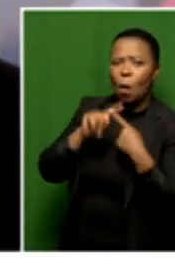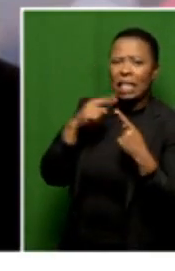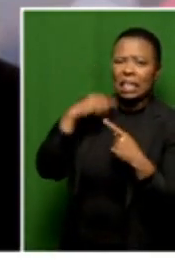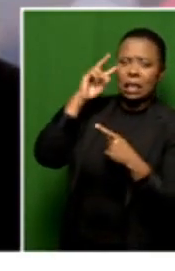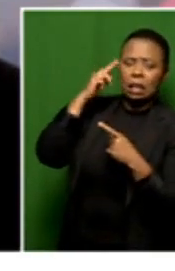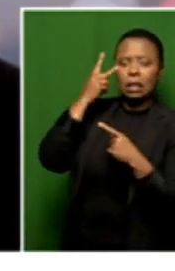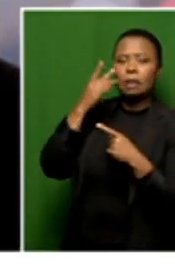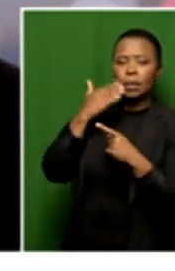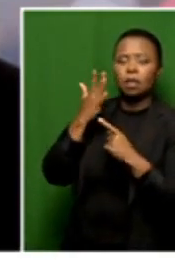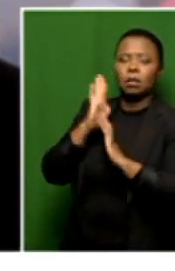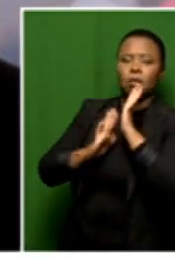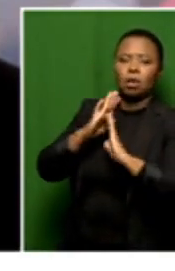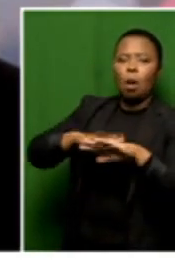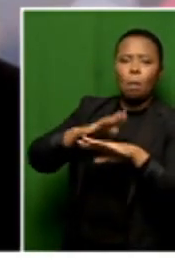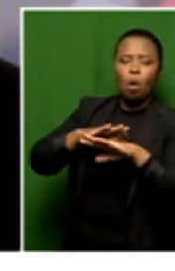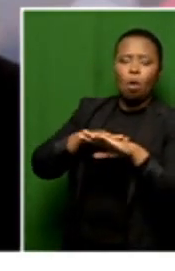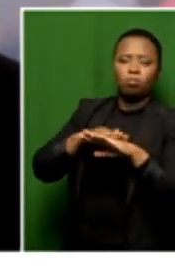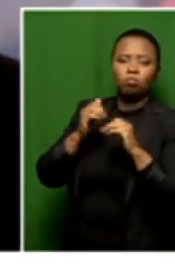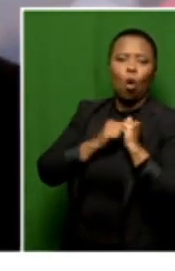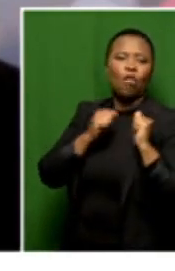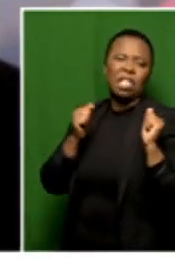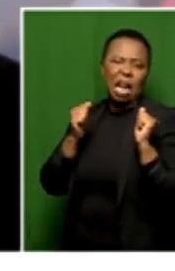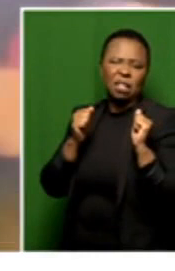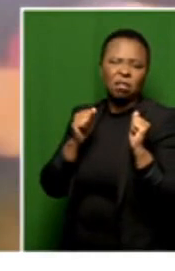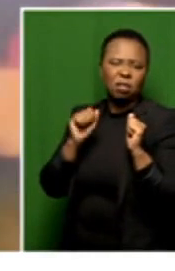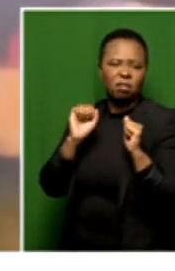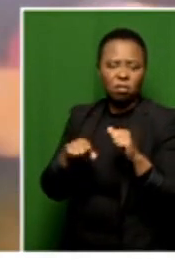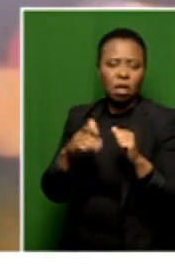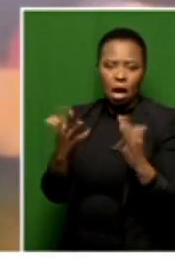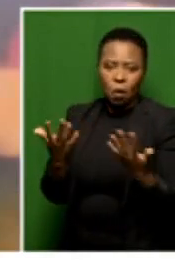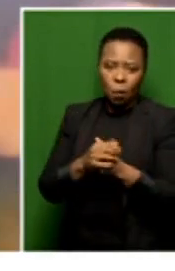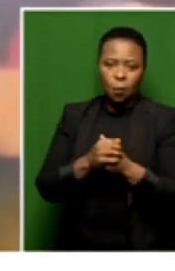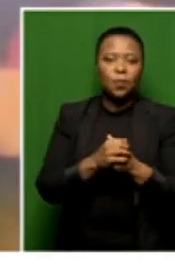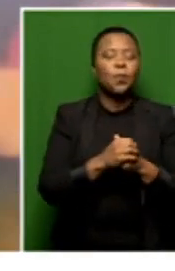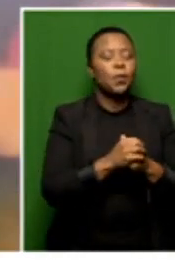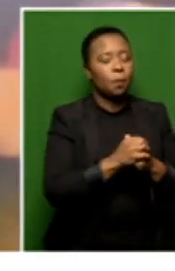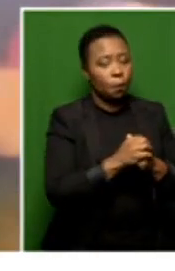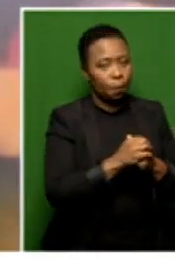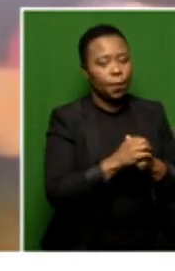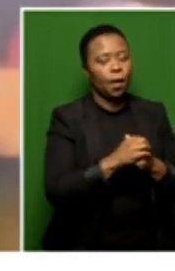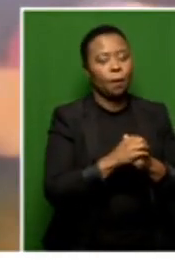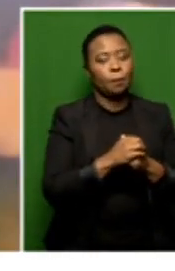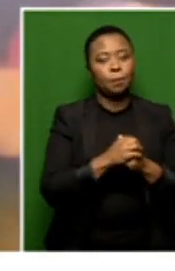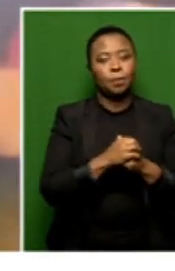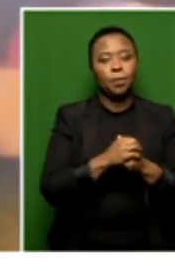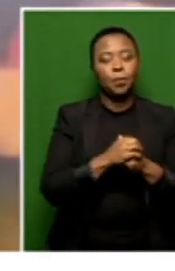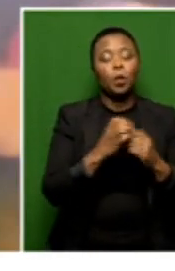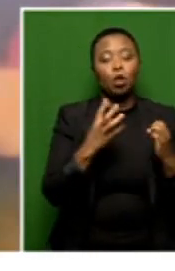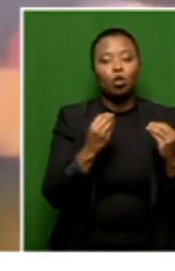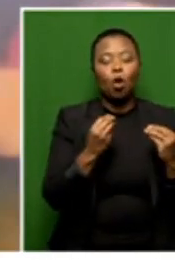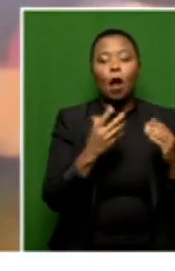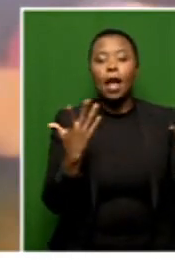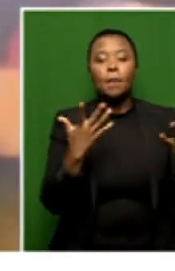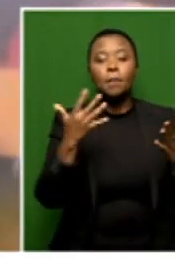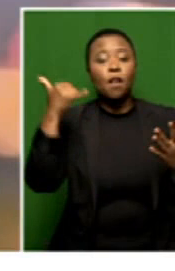skepticism. Tell us a little bit about that. Yeah, so again, in terms of whether you're receiving a